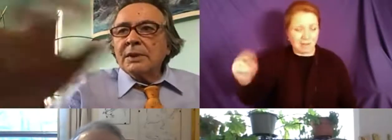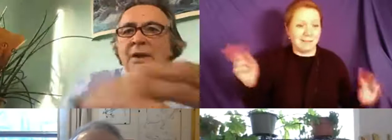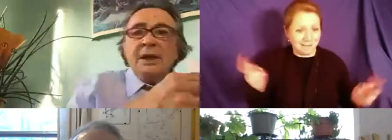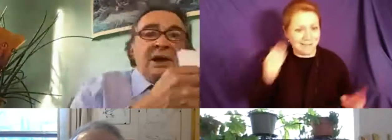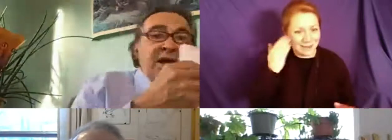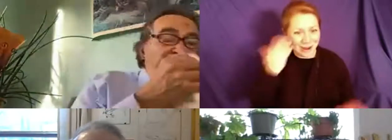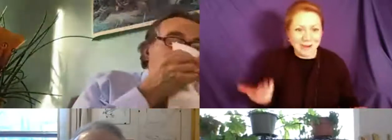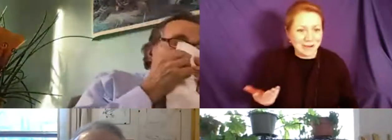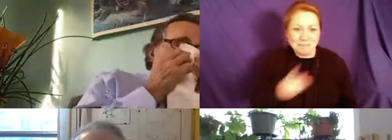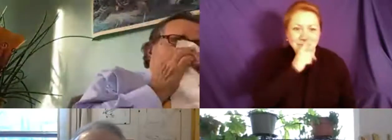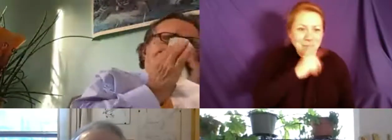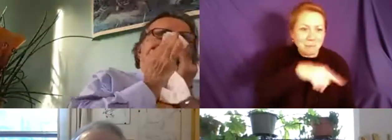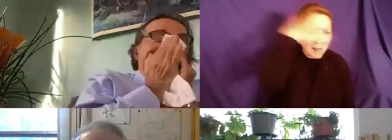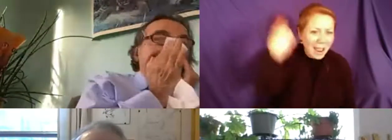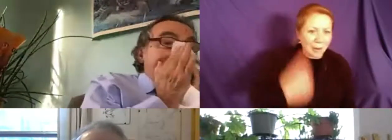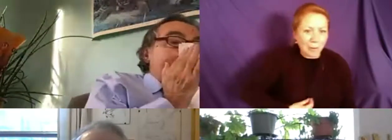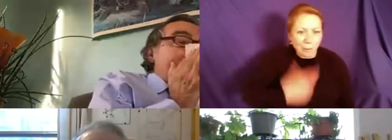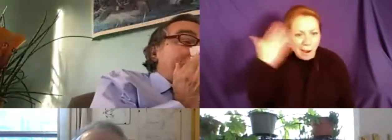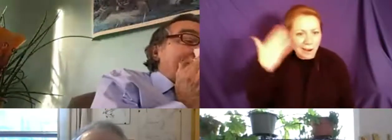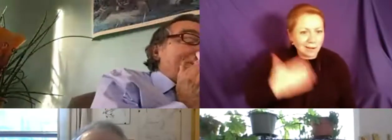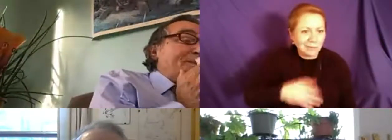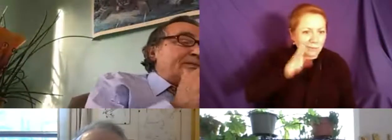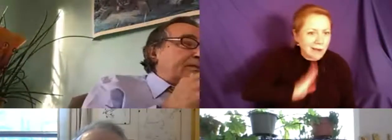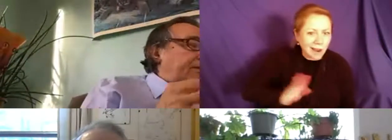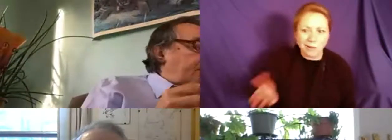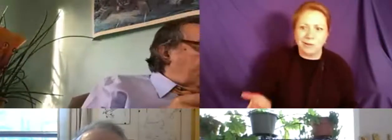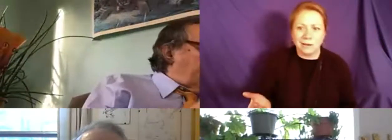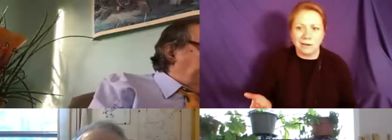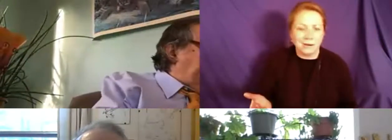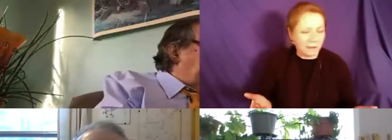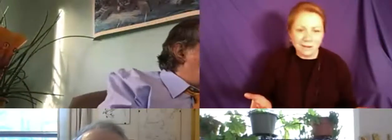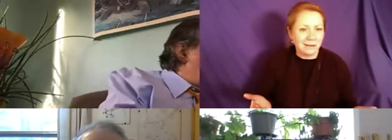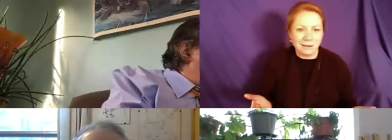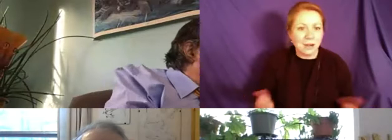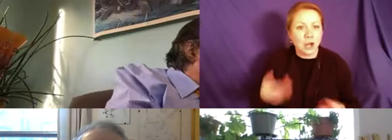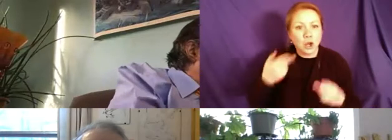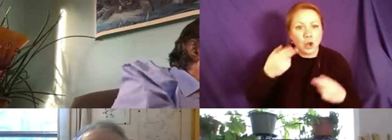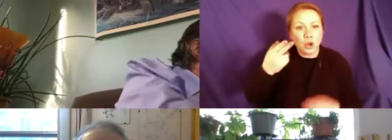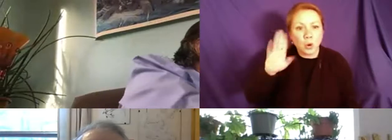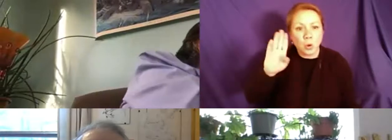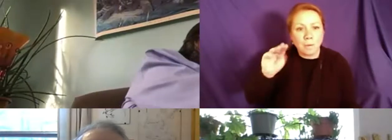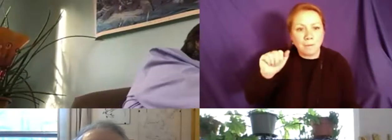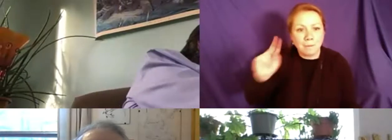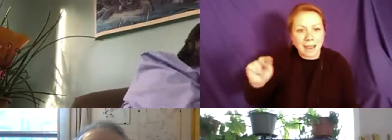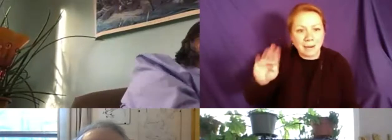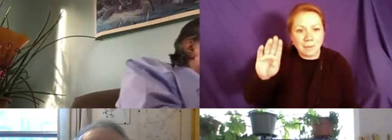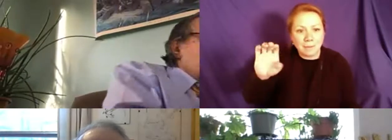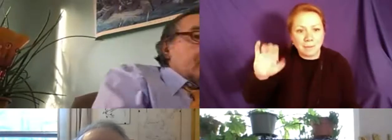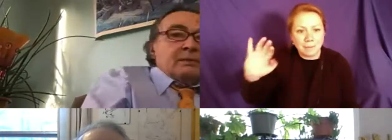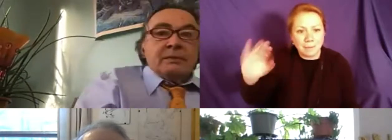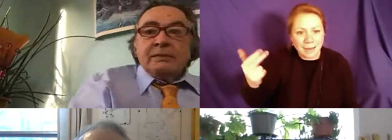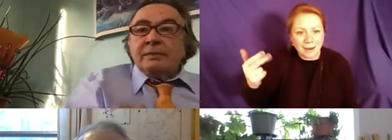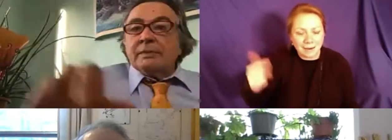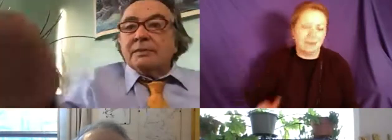you know, not about black, white, you know, brown, but human being, you